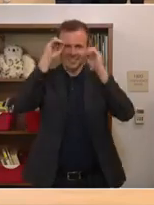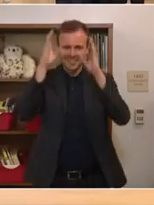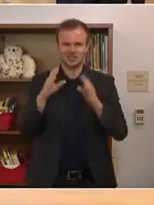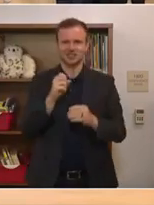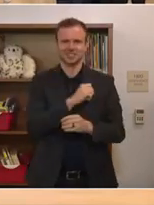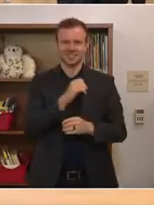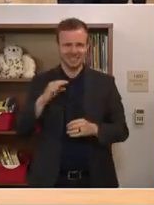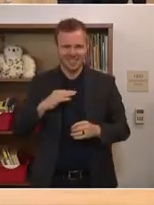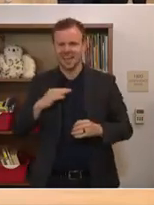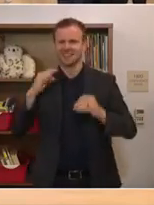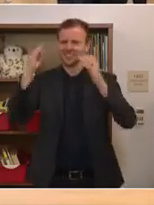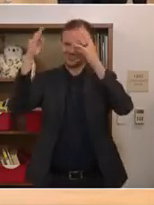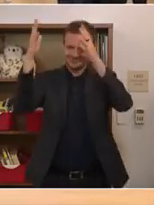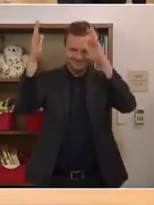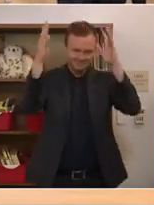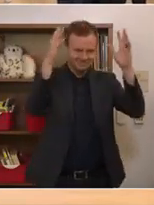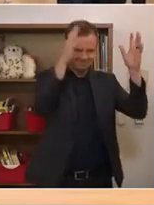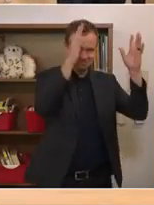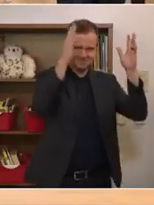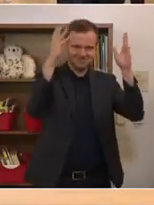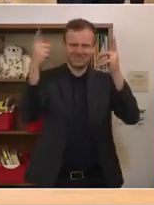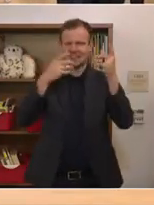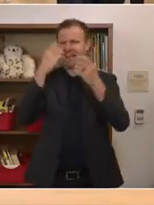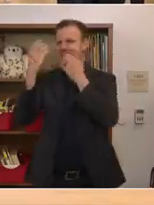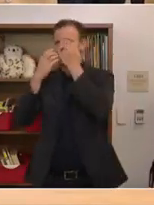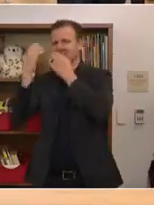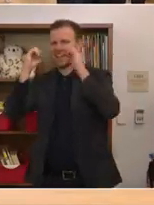a big round of applause.